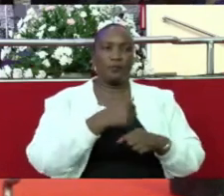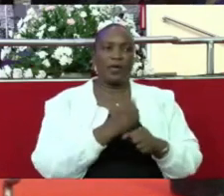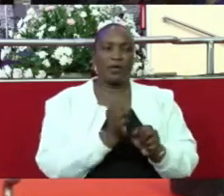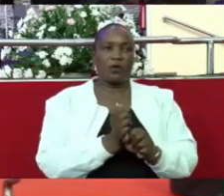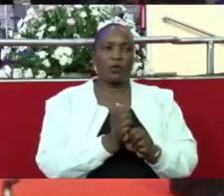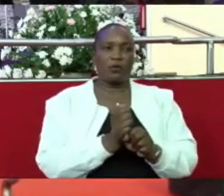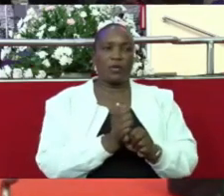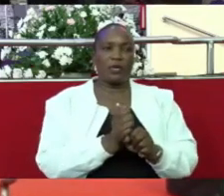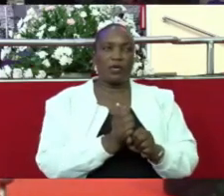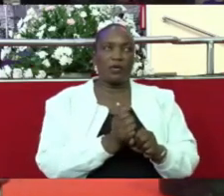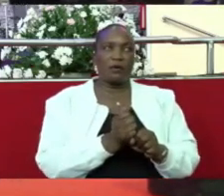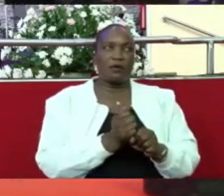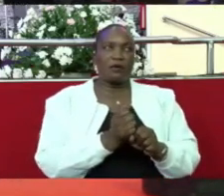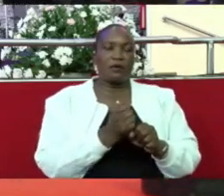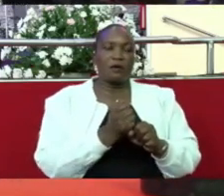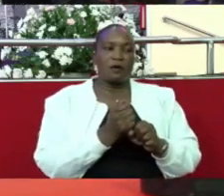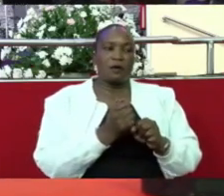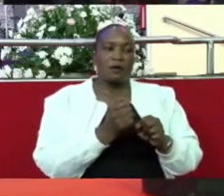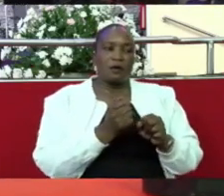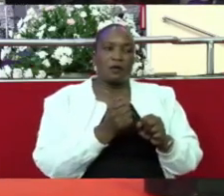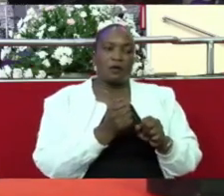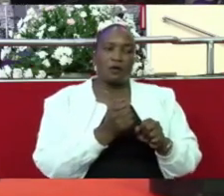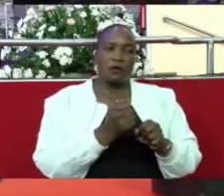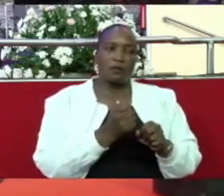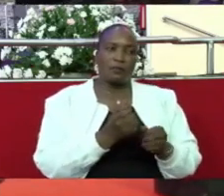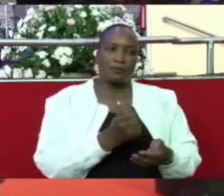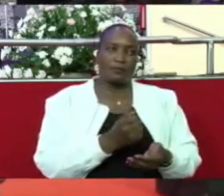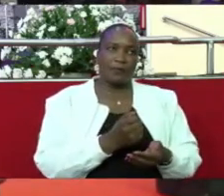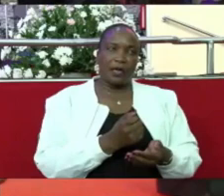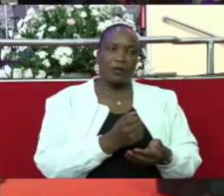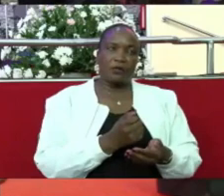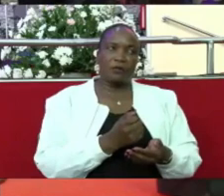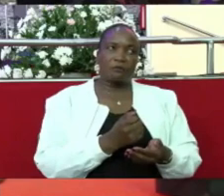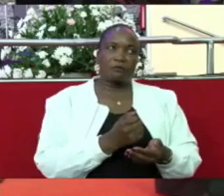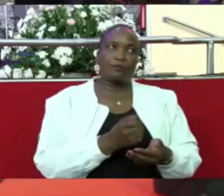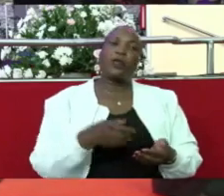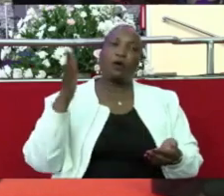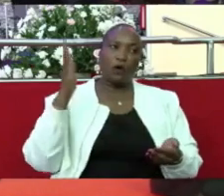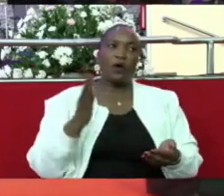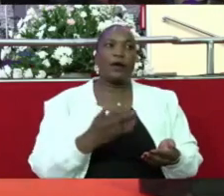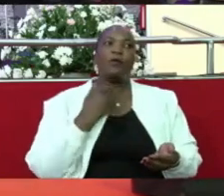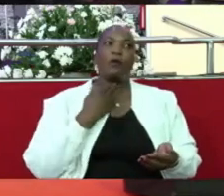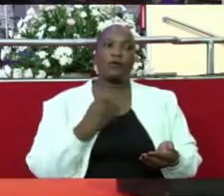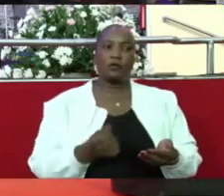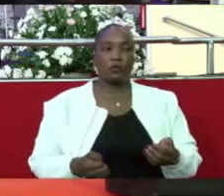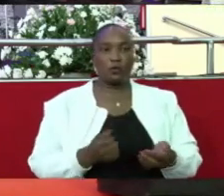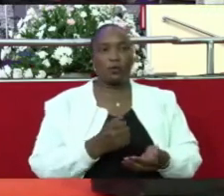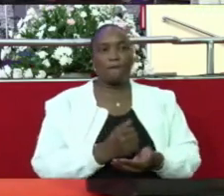so that He can bring to pass. There are many weapons that the Lord can use.